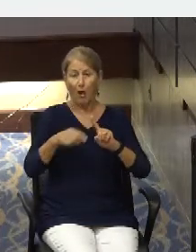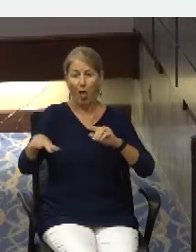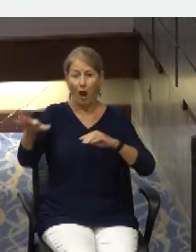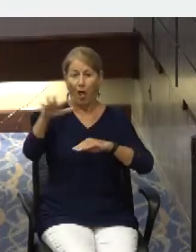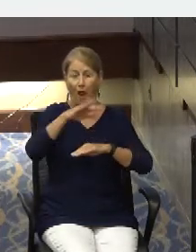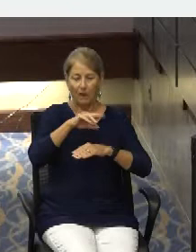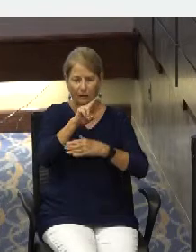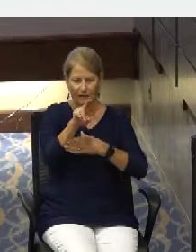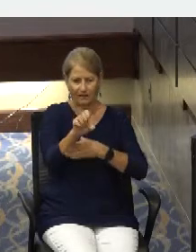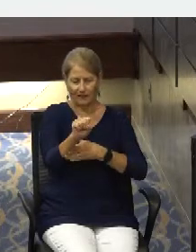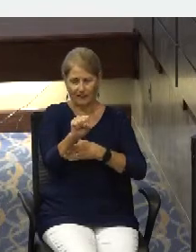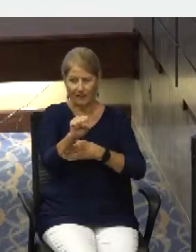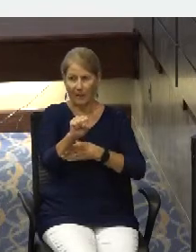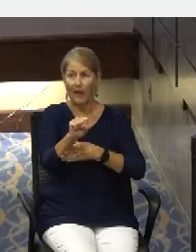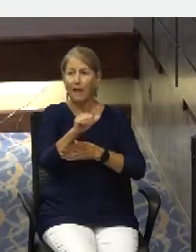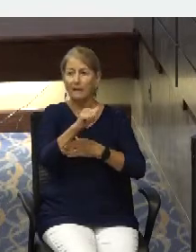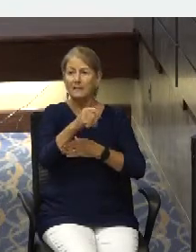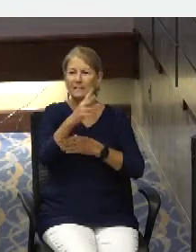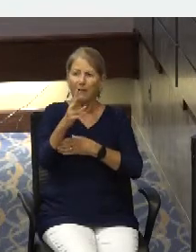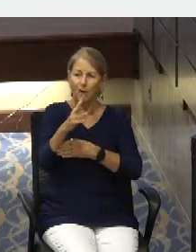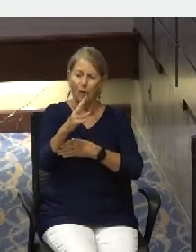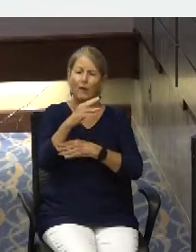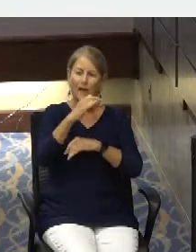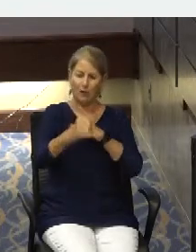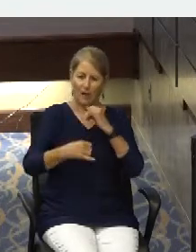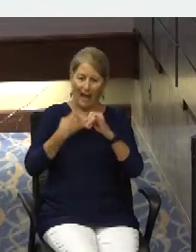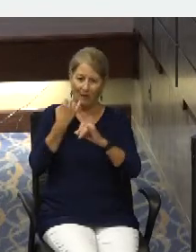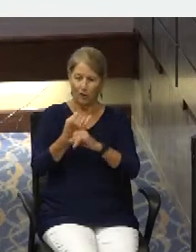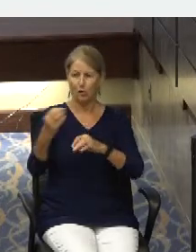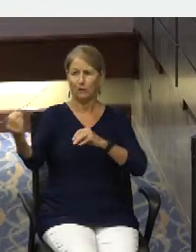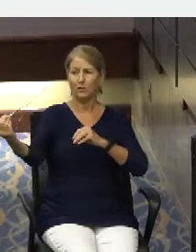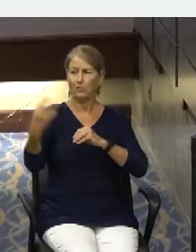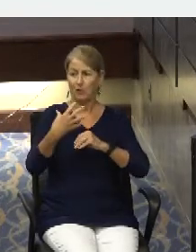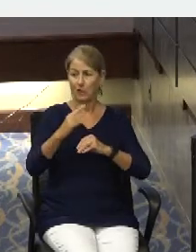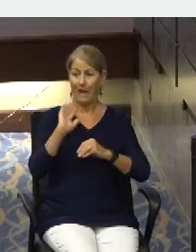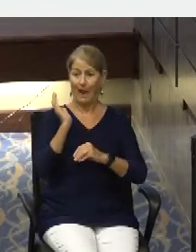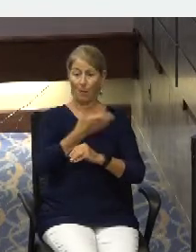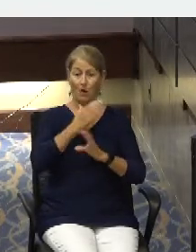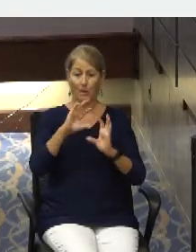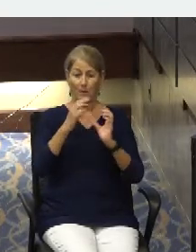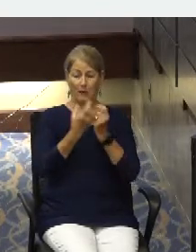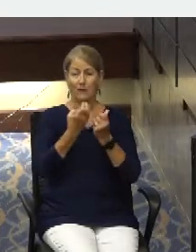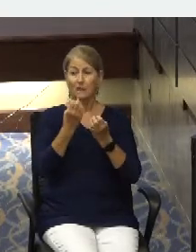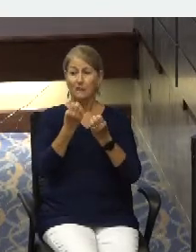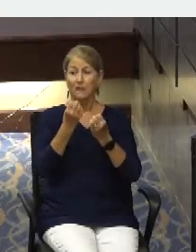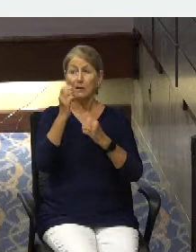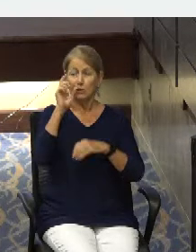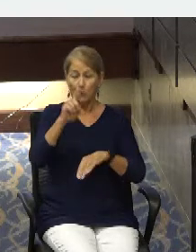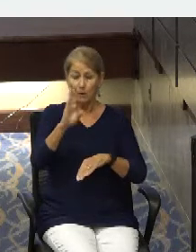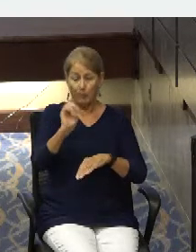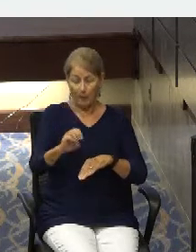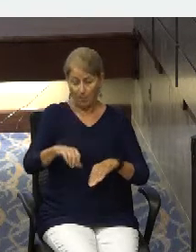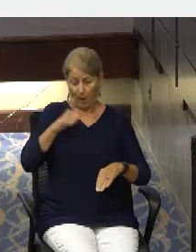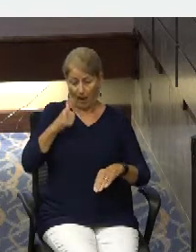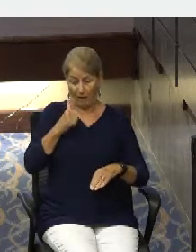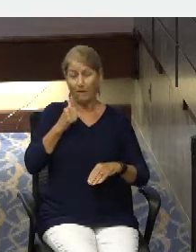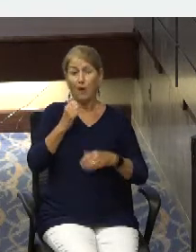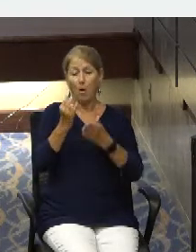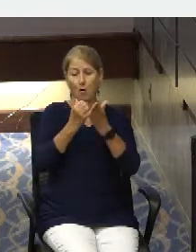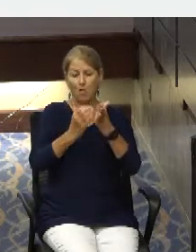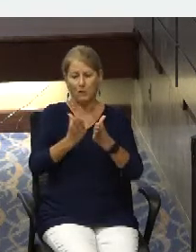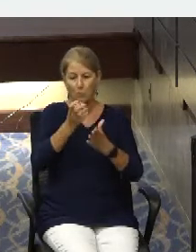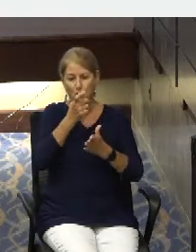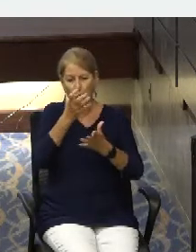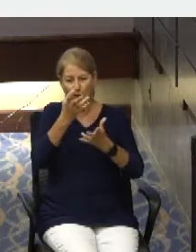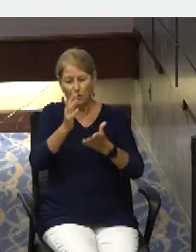with several international submissions. Our community should be very proud of the interest shown by artists who want to work in Waco. We were